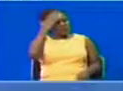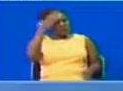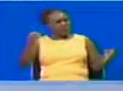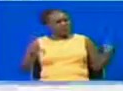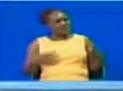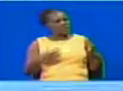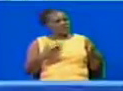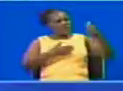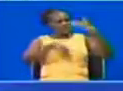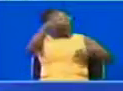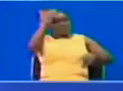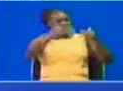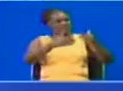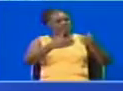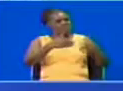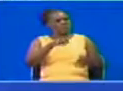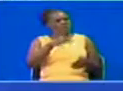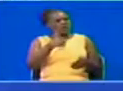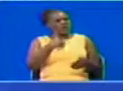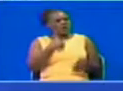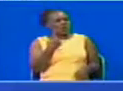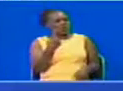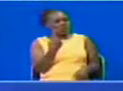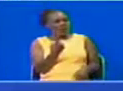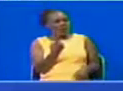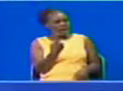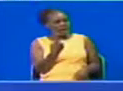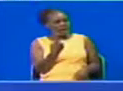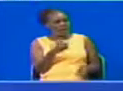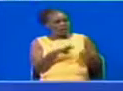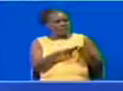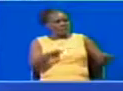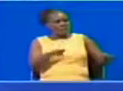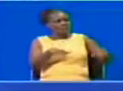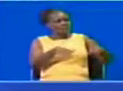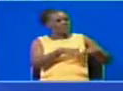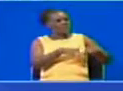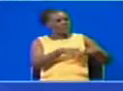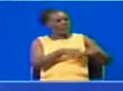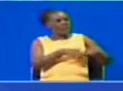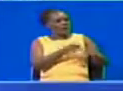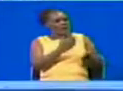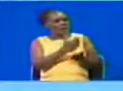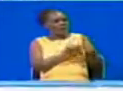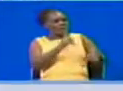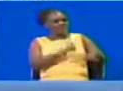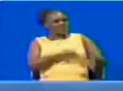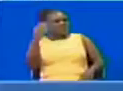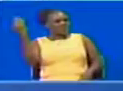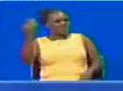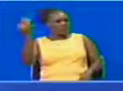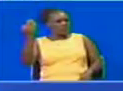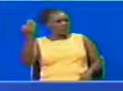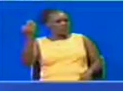there are universities where you have one permanent member of staff and mm-hmm. five part-time lecturers. We know that you